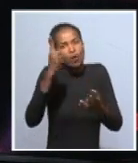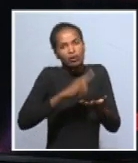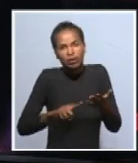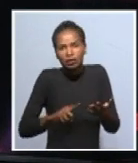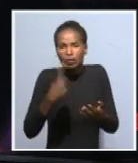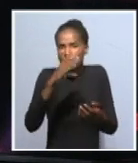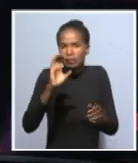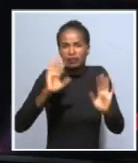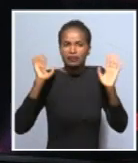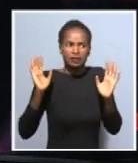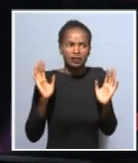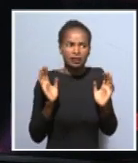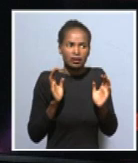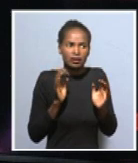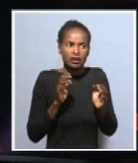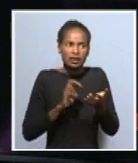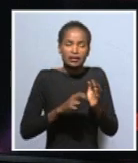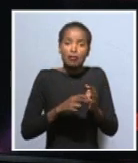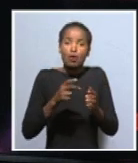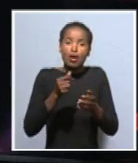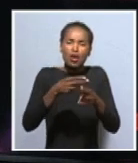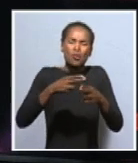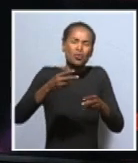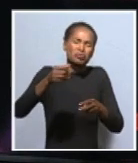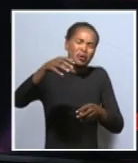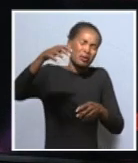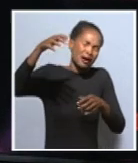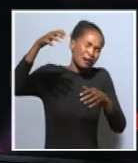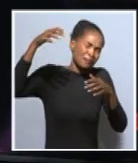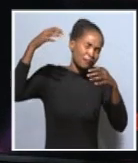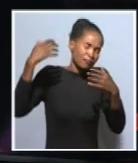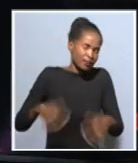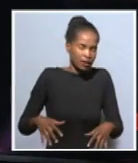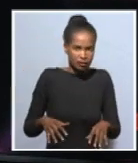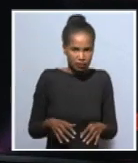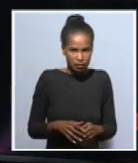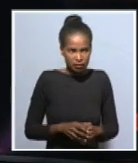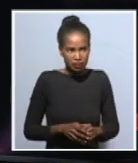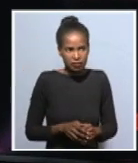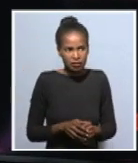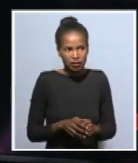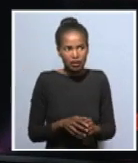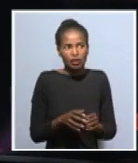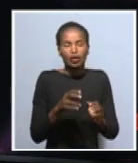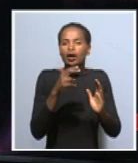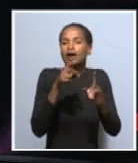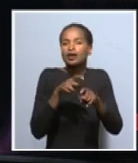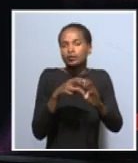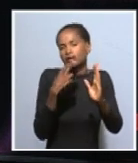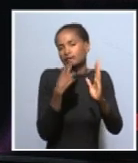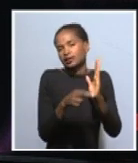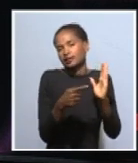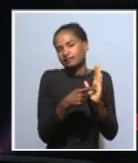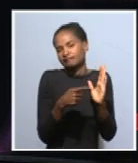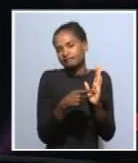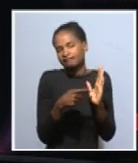done in a month, because even the bigger loans, we do have the requisite governance structures meeting to look at